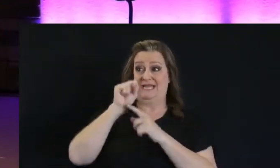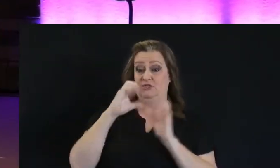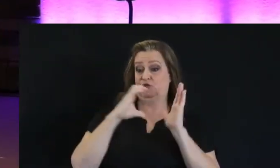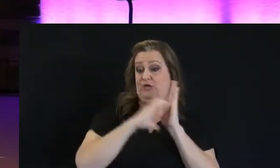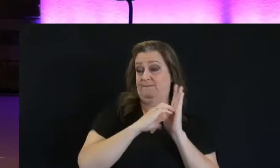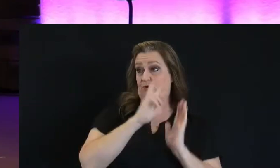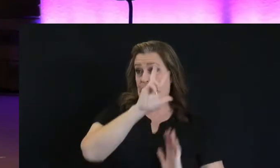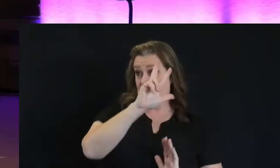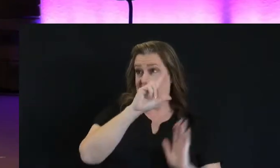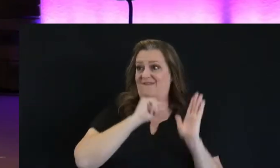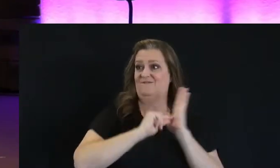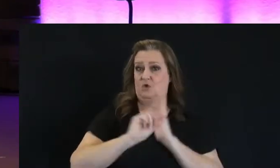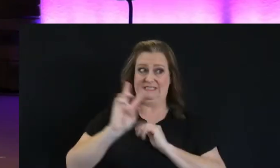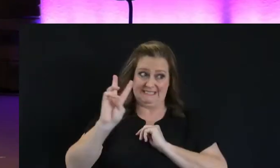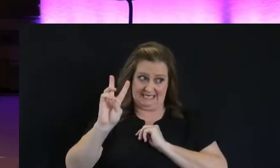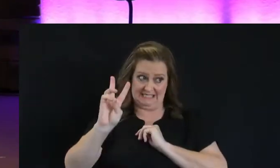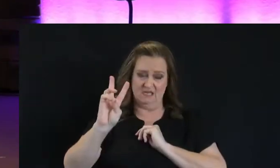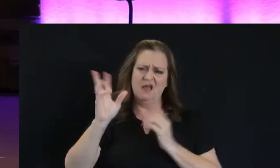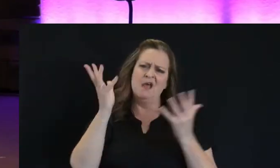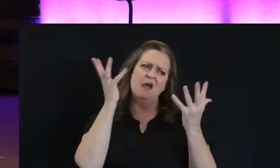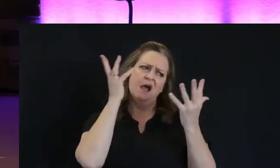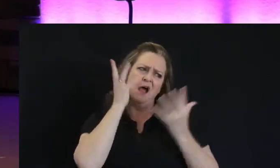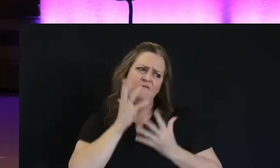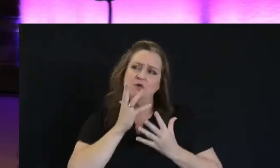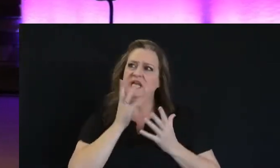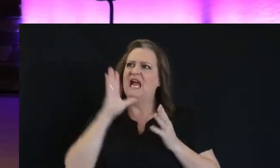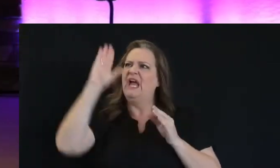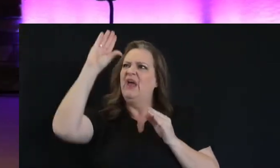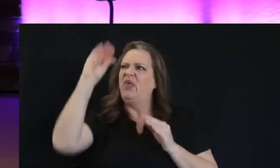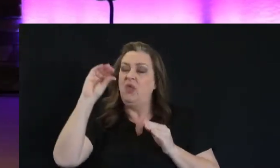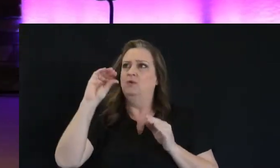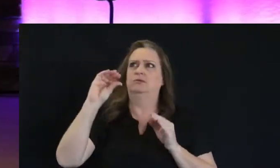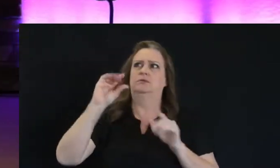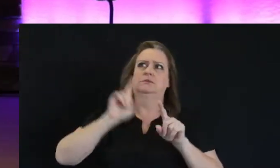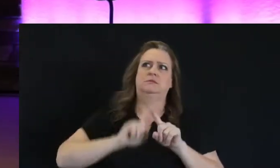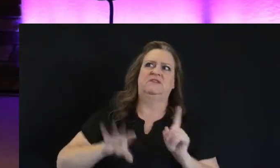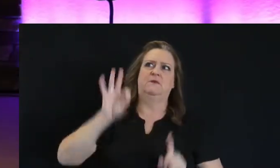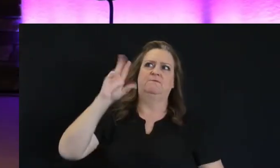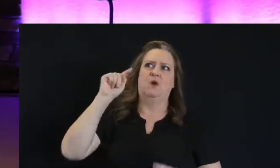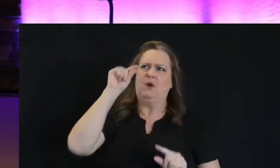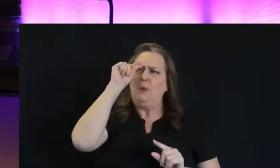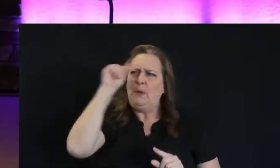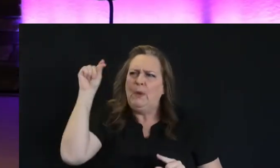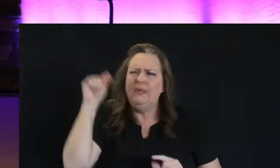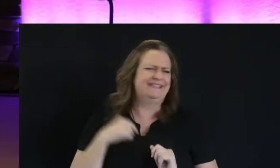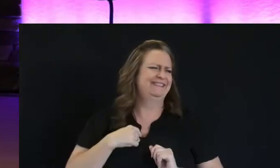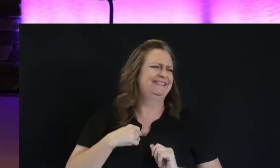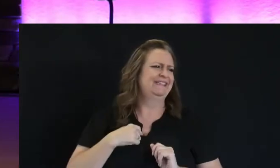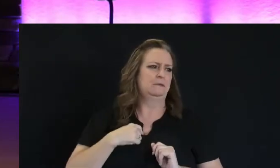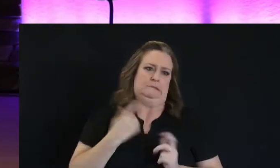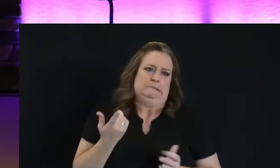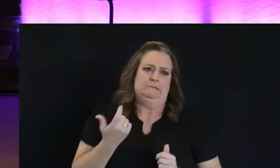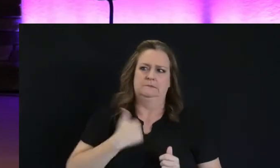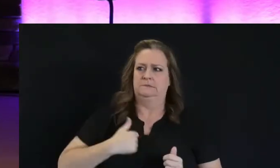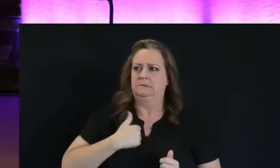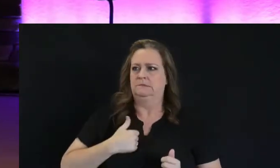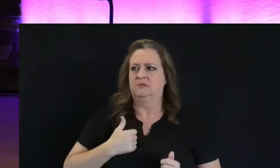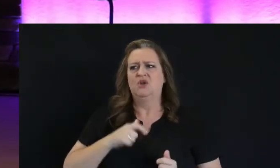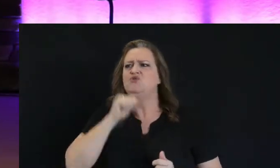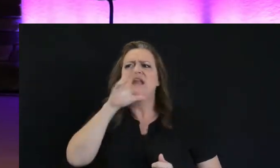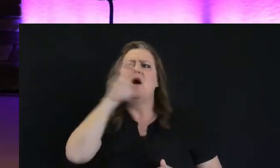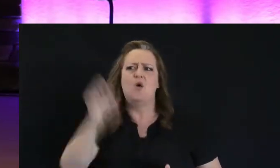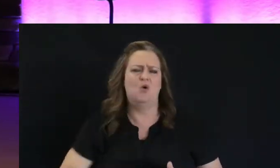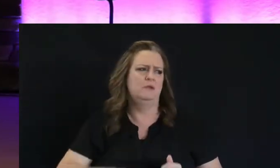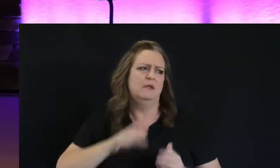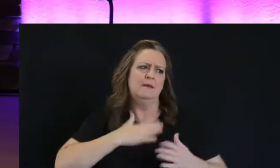6. Unfortunately, I chose a smaller font or a different font this week, so it's a little bit small. So you're not getting old, it's just the font's